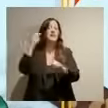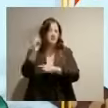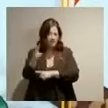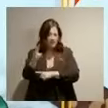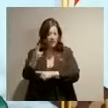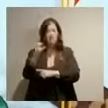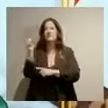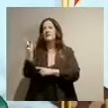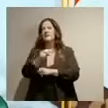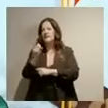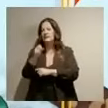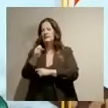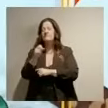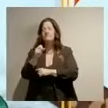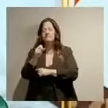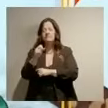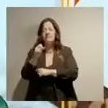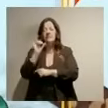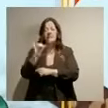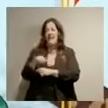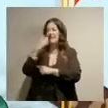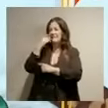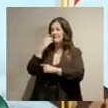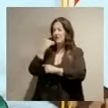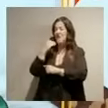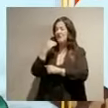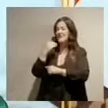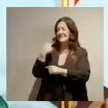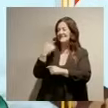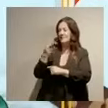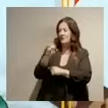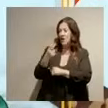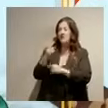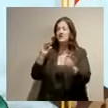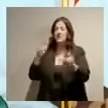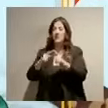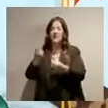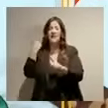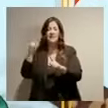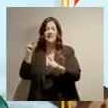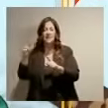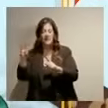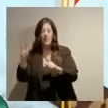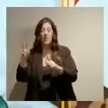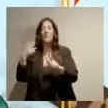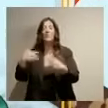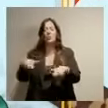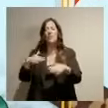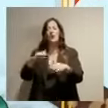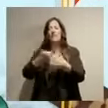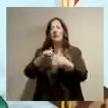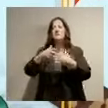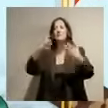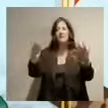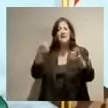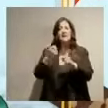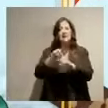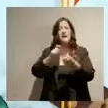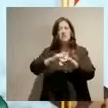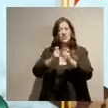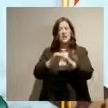But yes, even that experience of March sobered, I think, a lot of the conversation up here